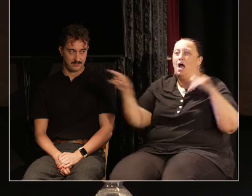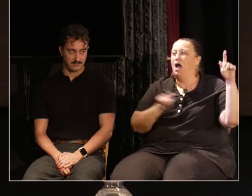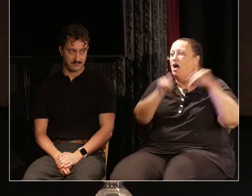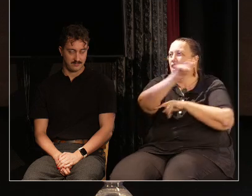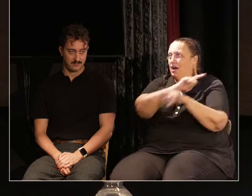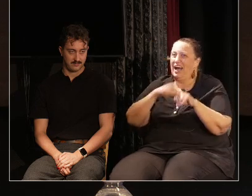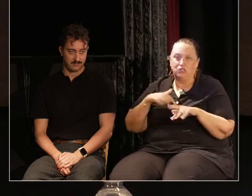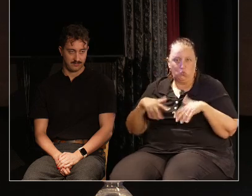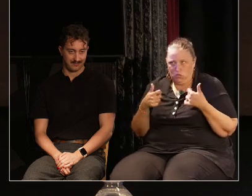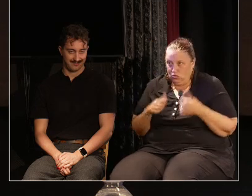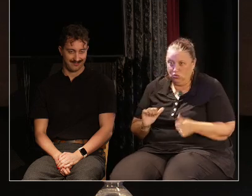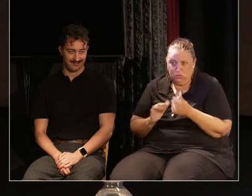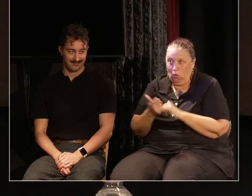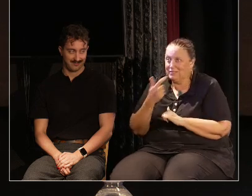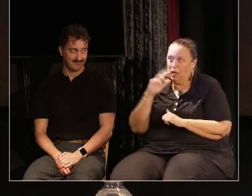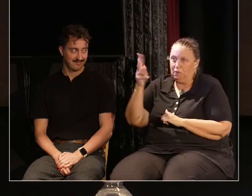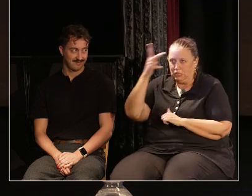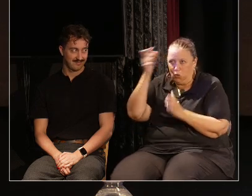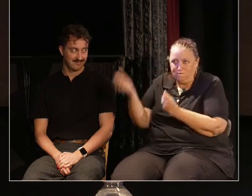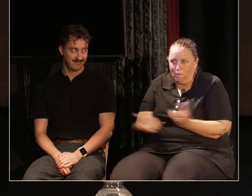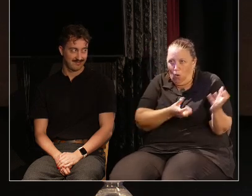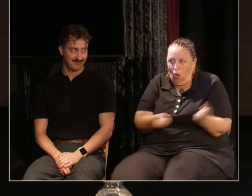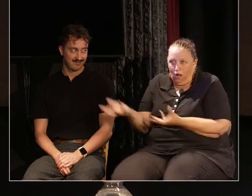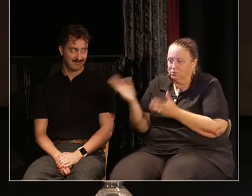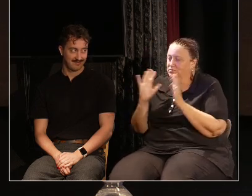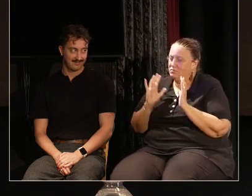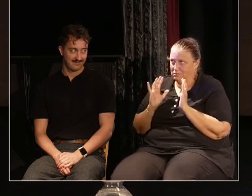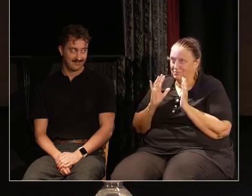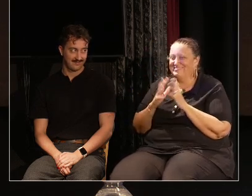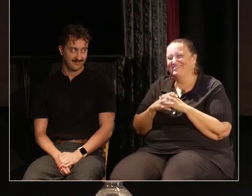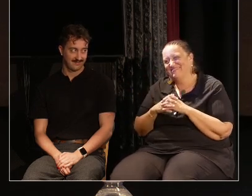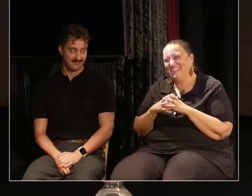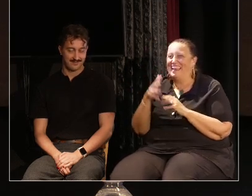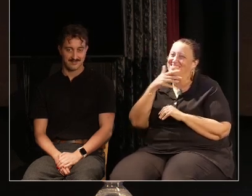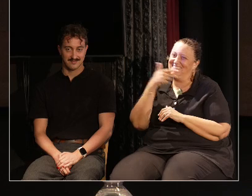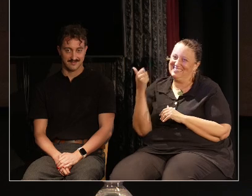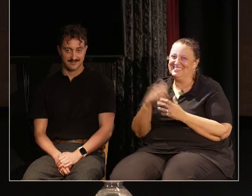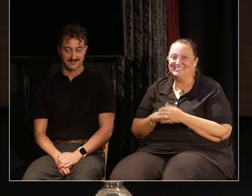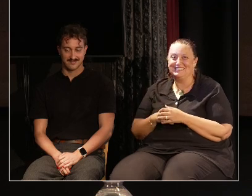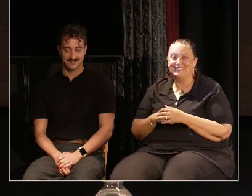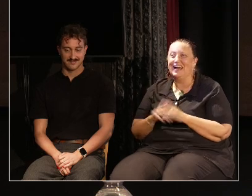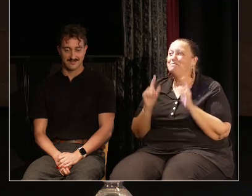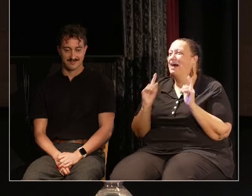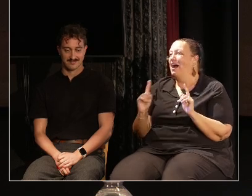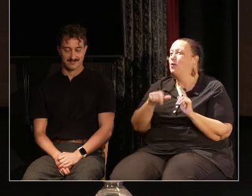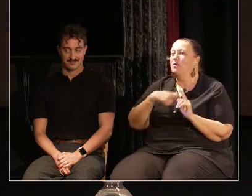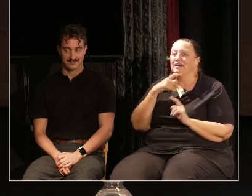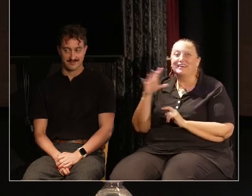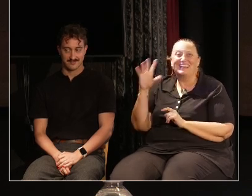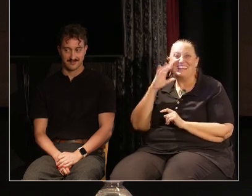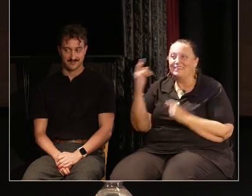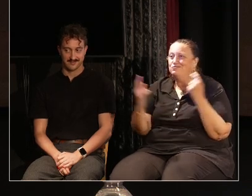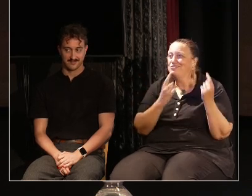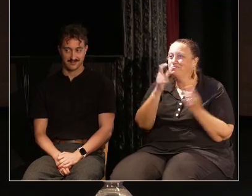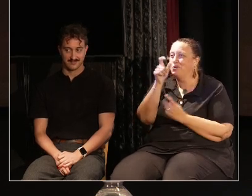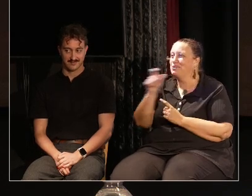to use a sports metaphor. I've heard it's lovely though. But being here, each speaker shows a measure